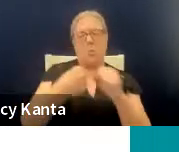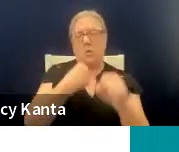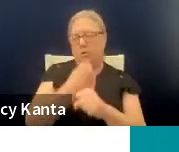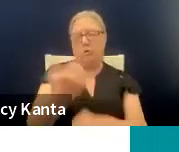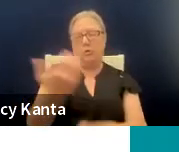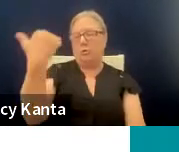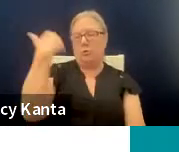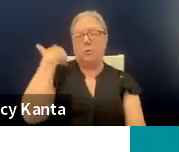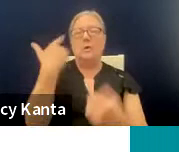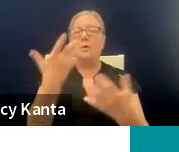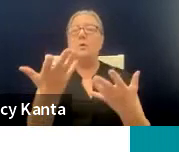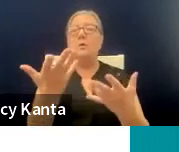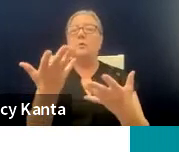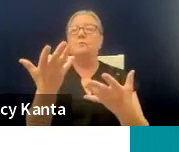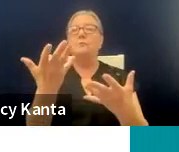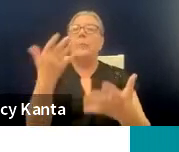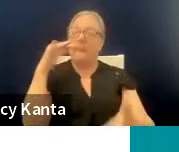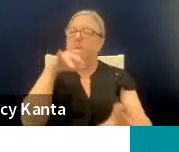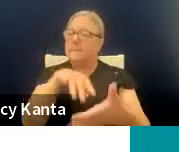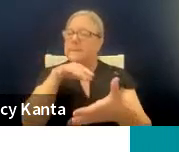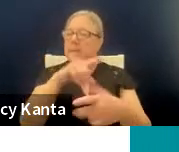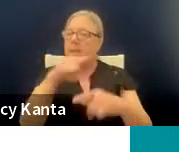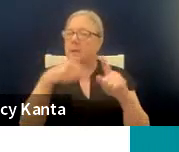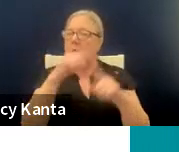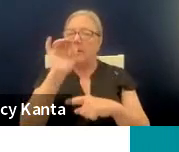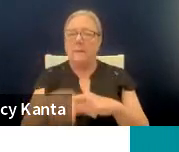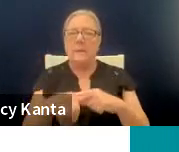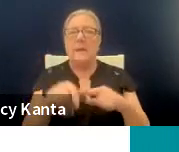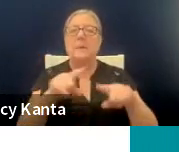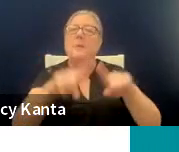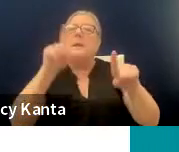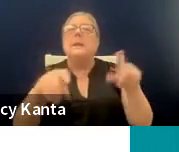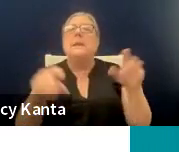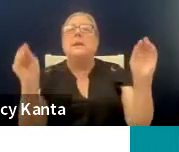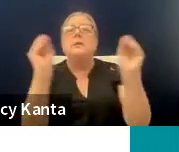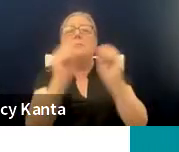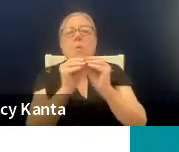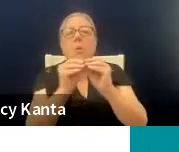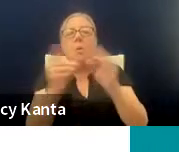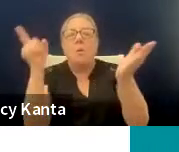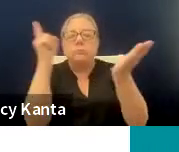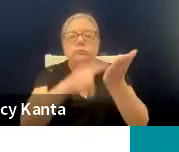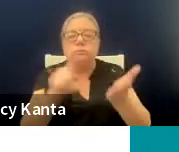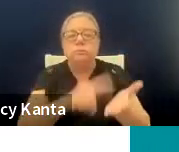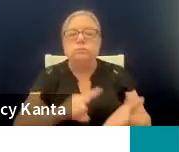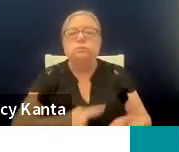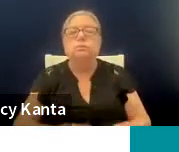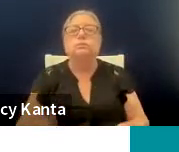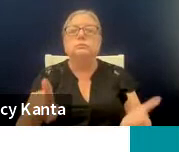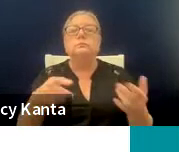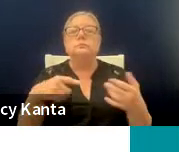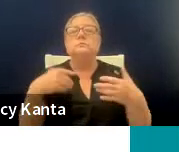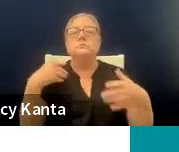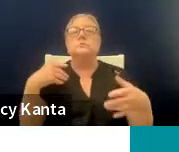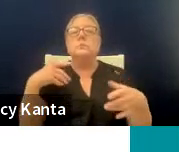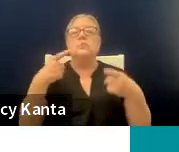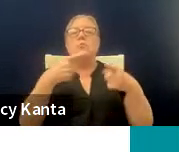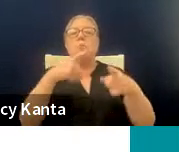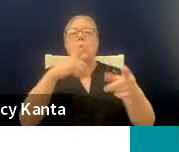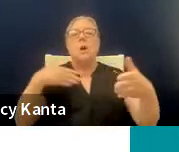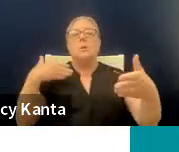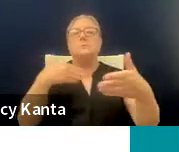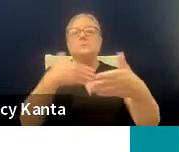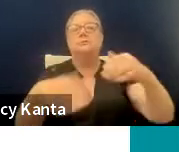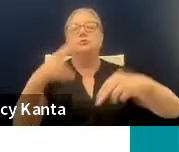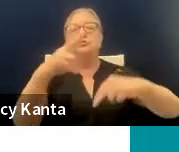be, more Title VI analysis done as we get closer to the project. So, but I also agree that this is about use cases. It's about who are the